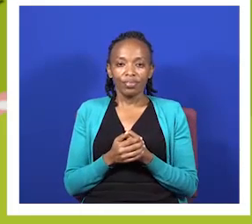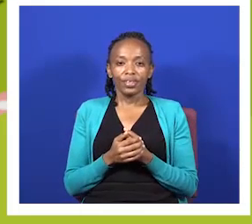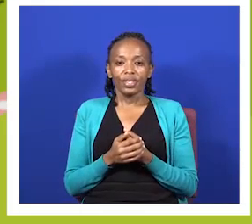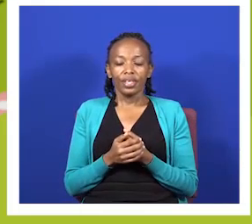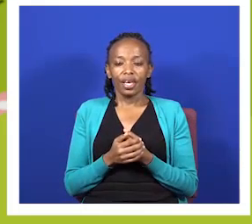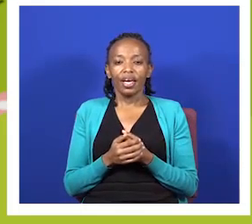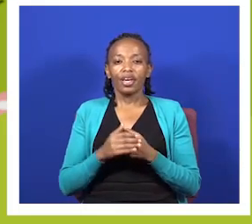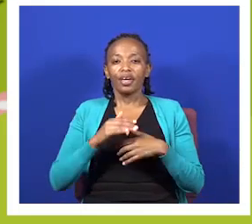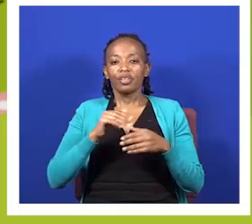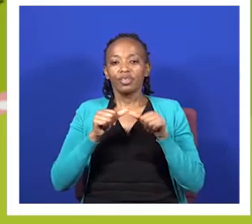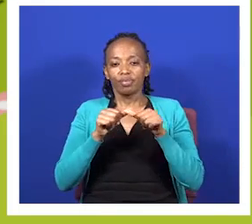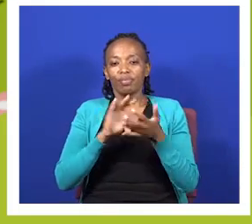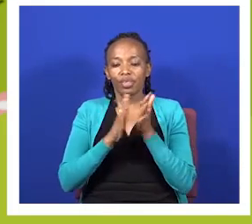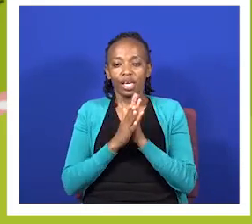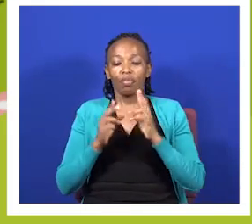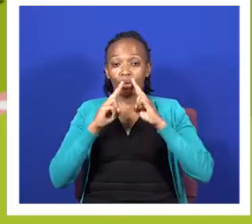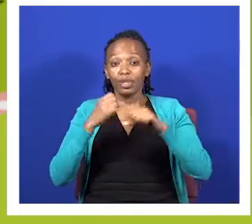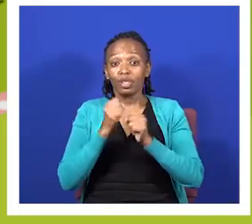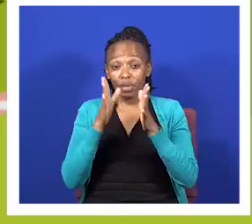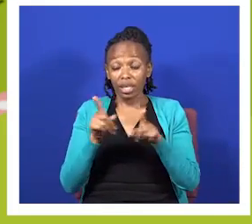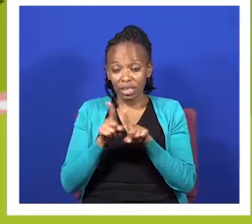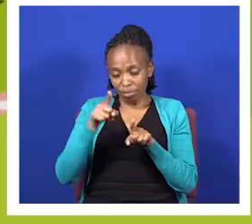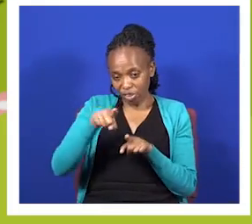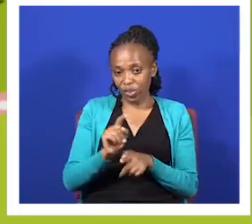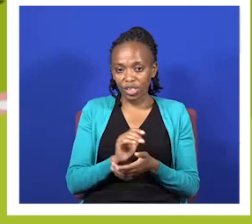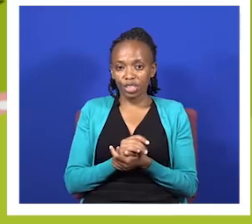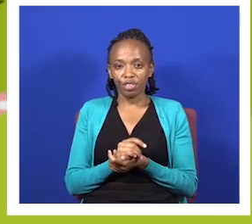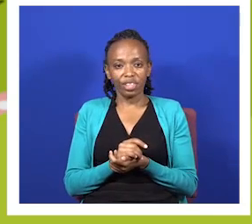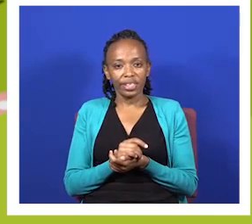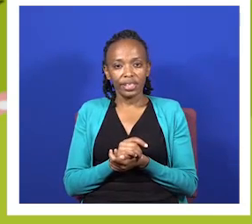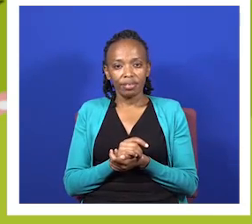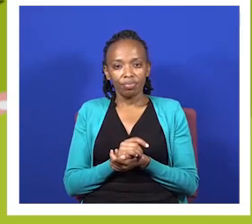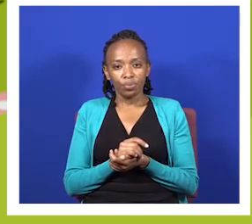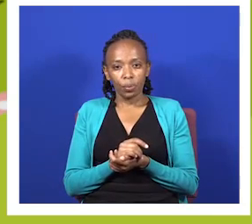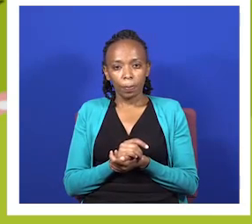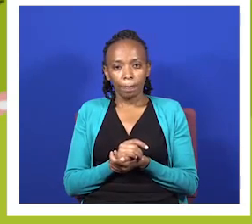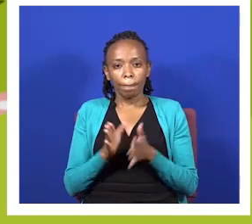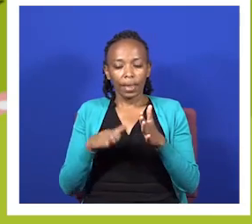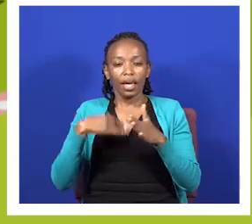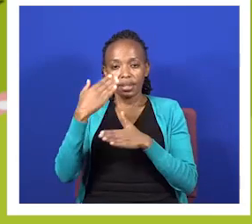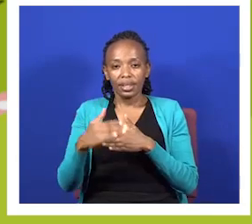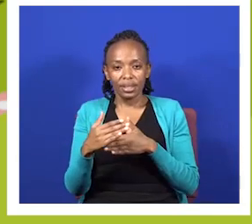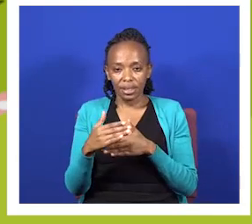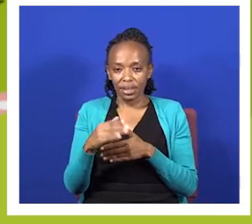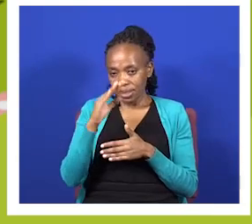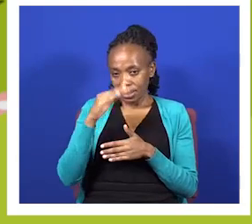I'm going to be a peacemaker. Are you going to be a peacemaker? So